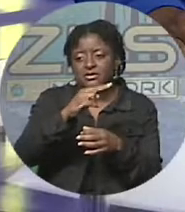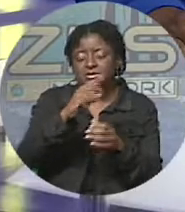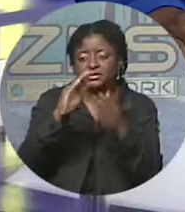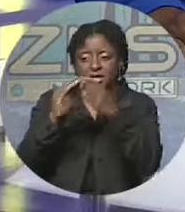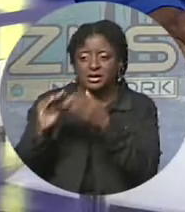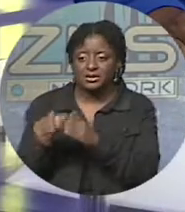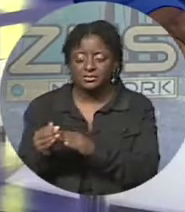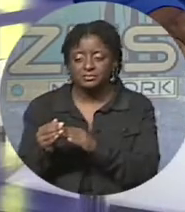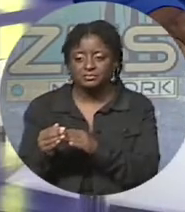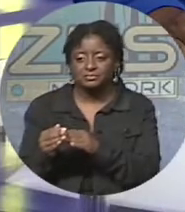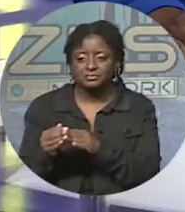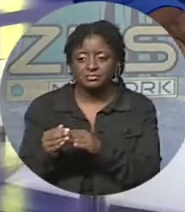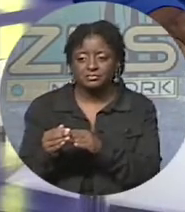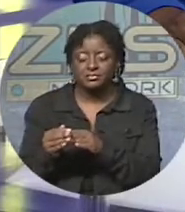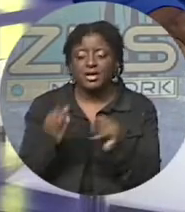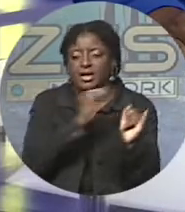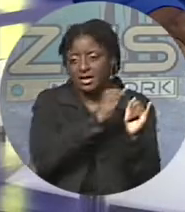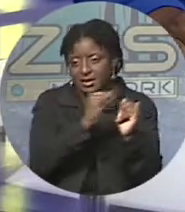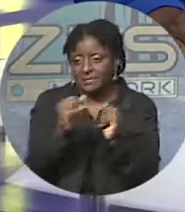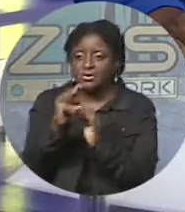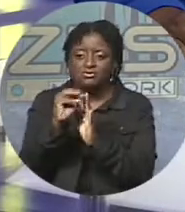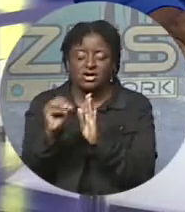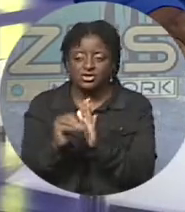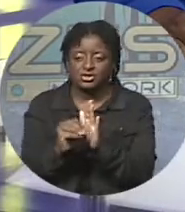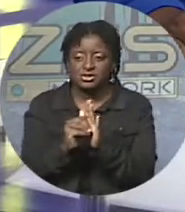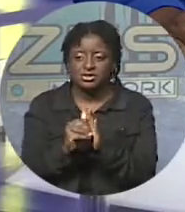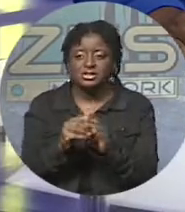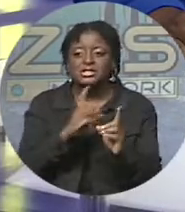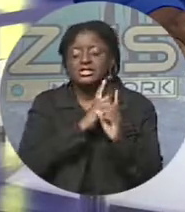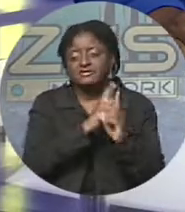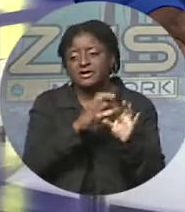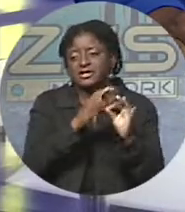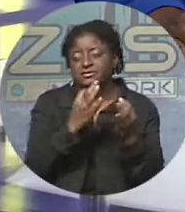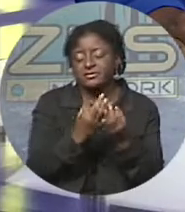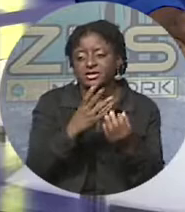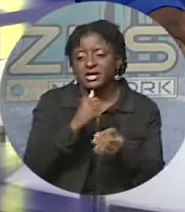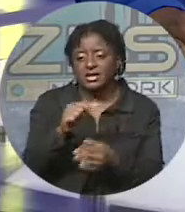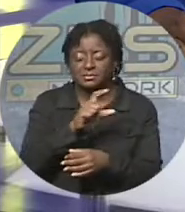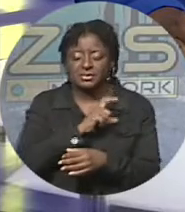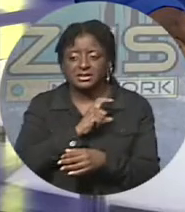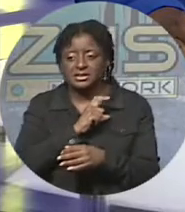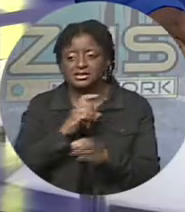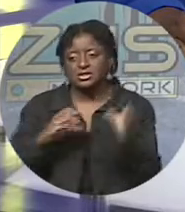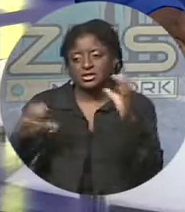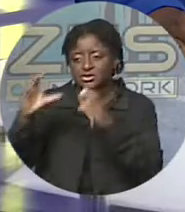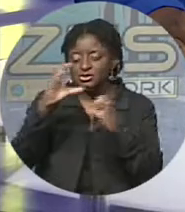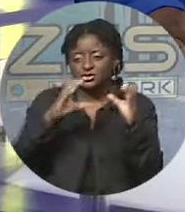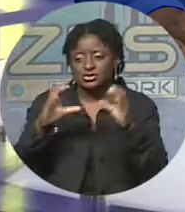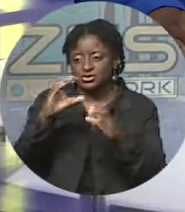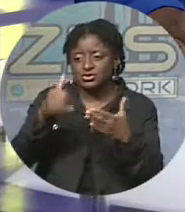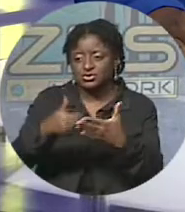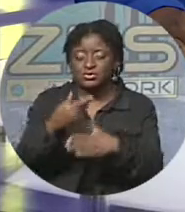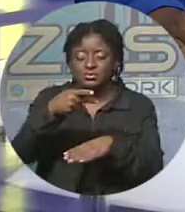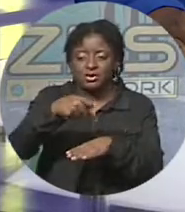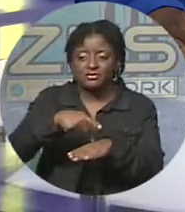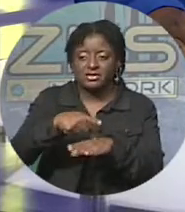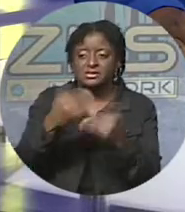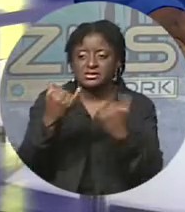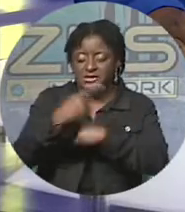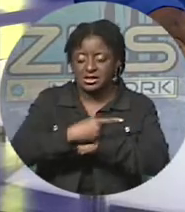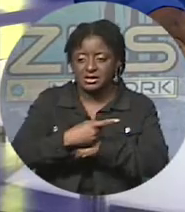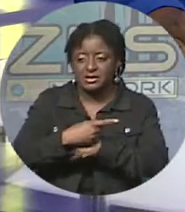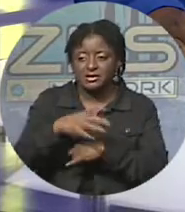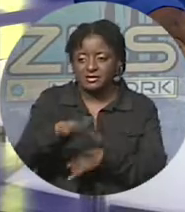Well, a team of Immigration, Defense Force, and police officers combed the eastern and southwestern districts of New Providence today, rounding up illegal